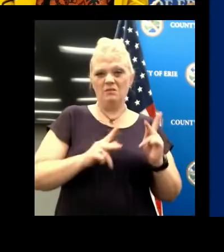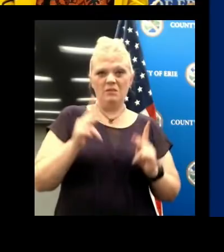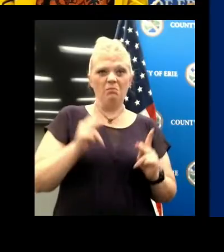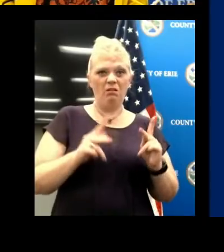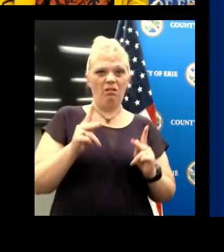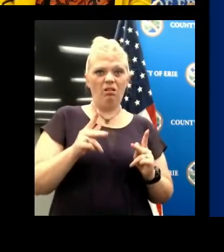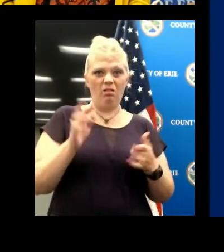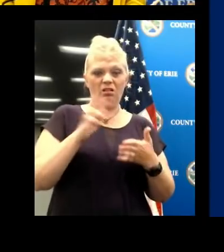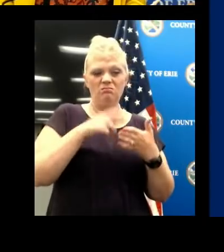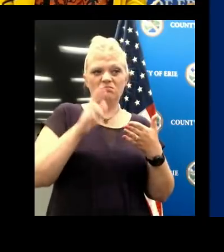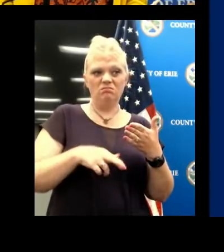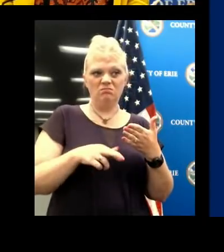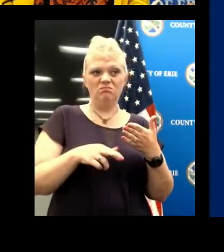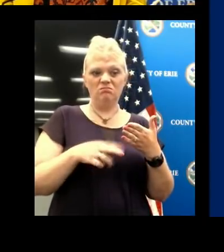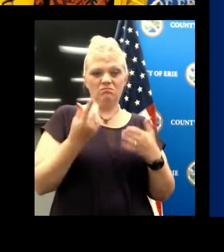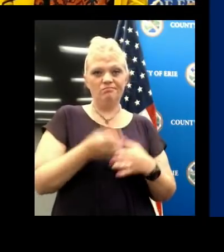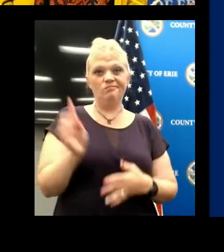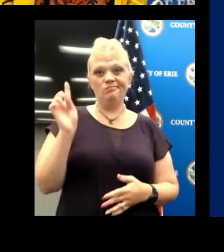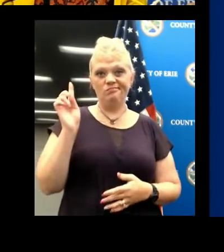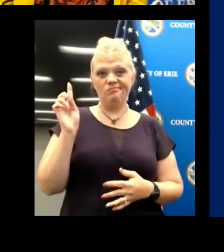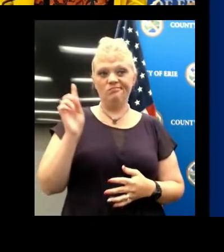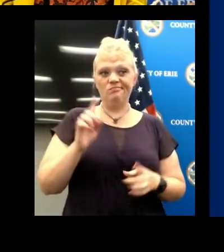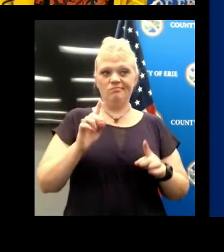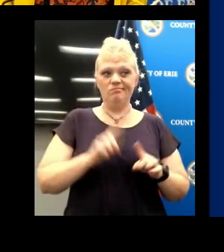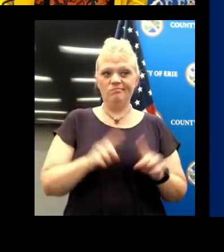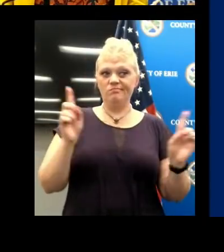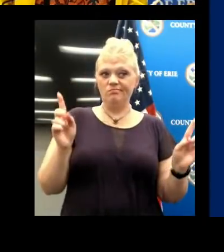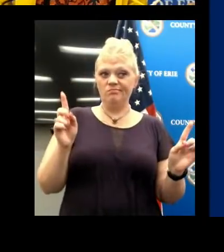test results received last week. However,